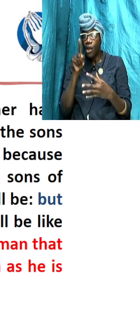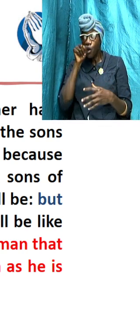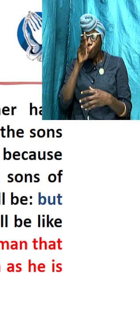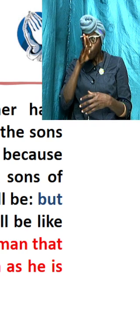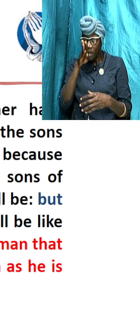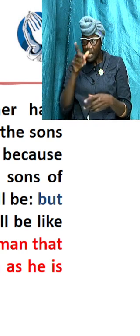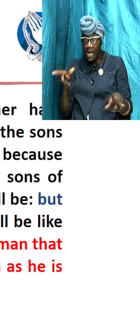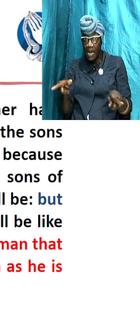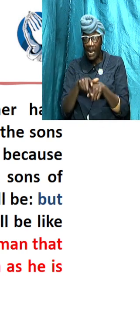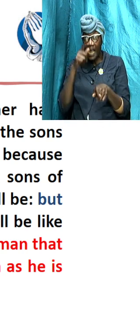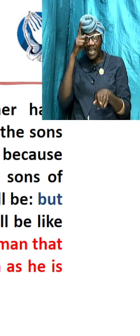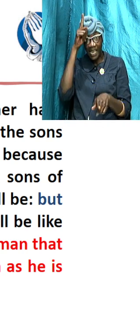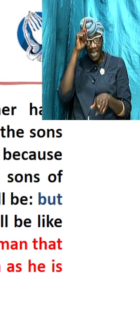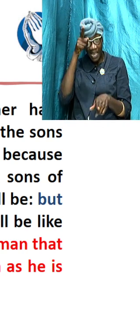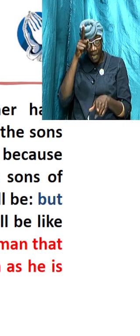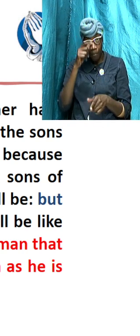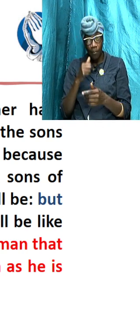him.